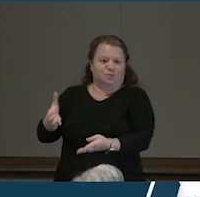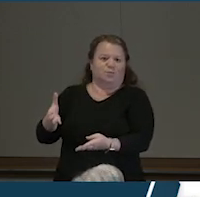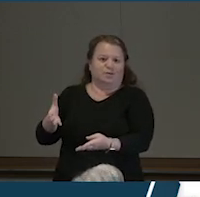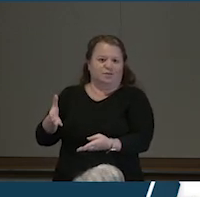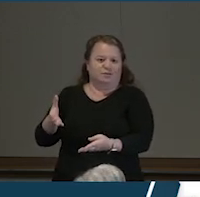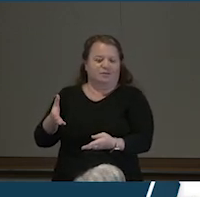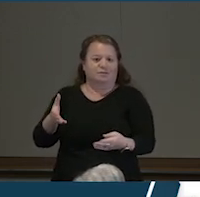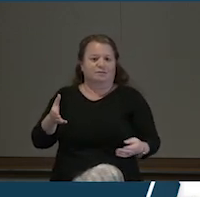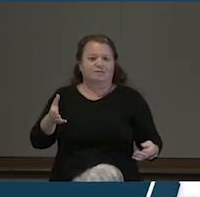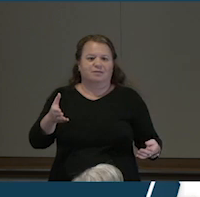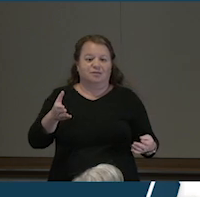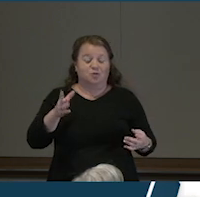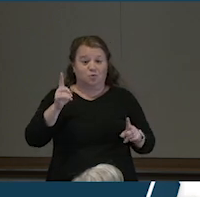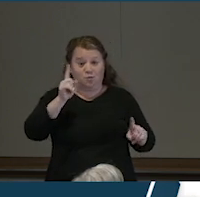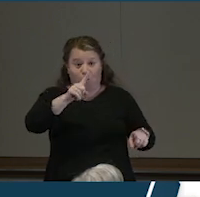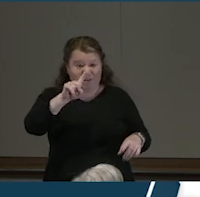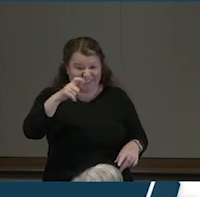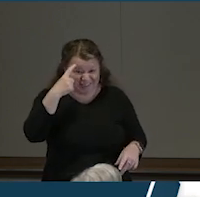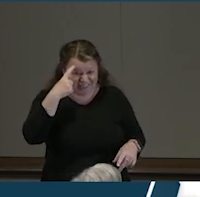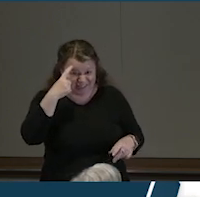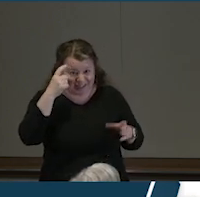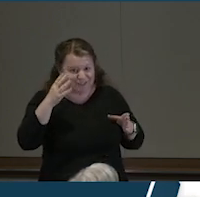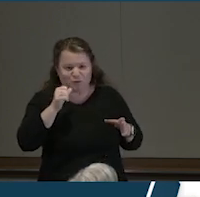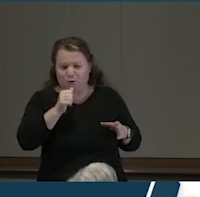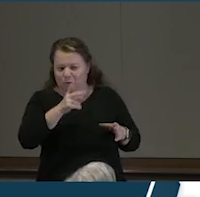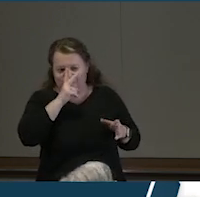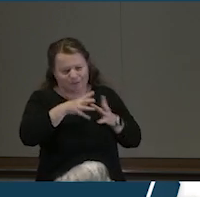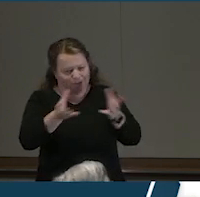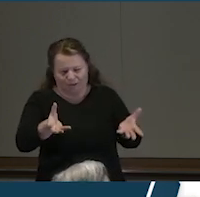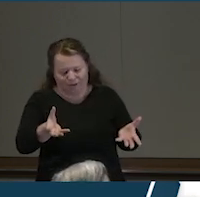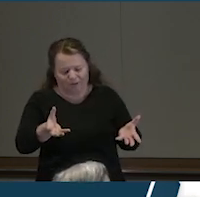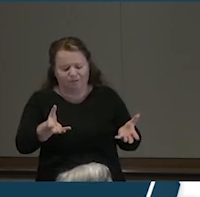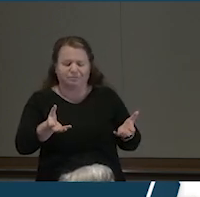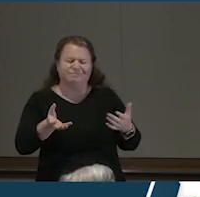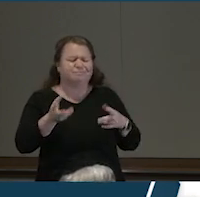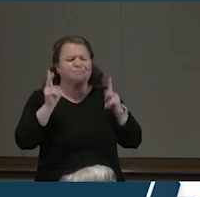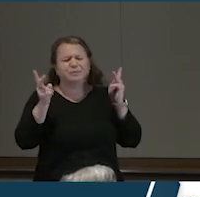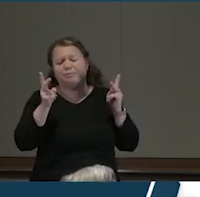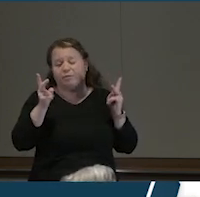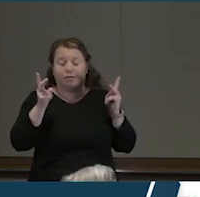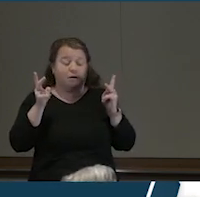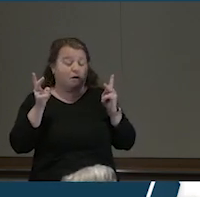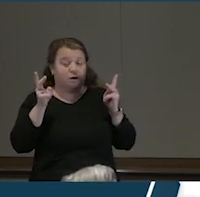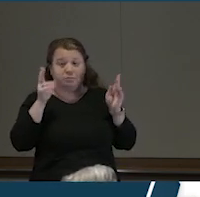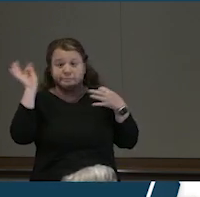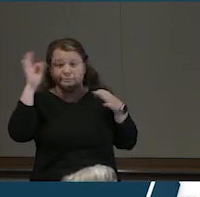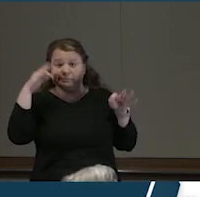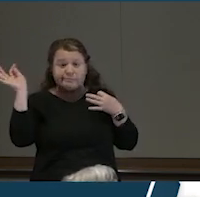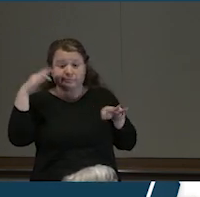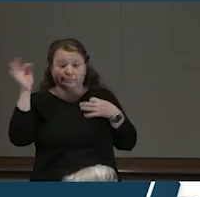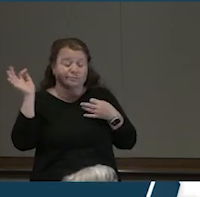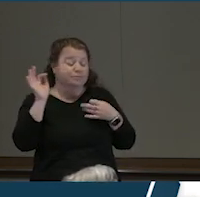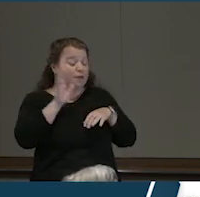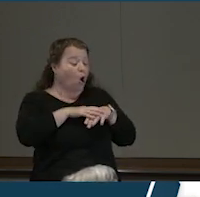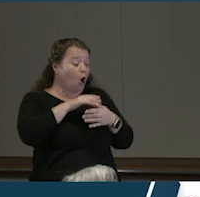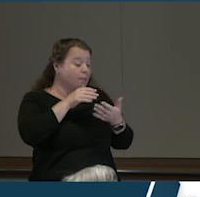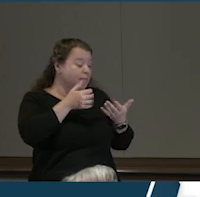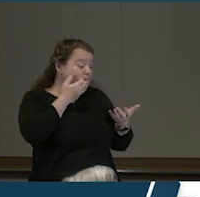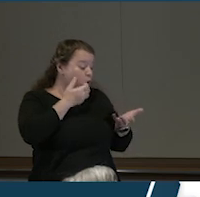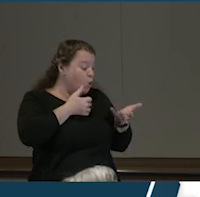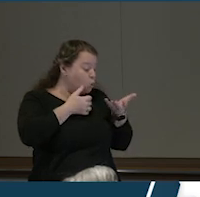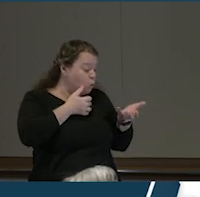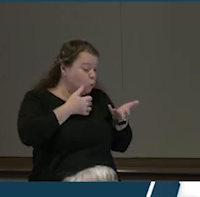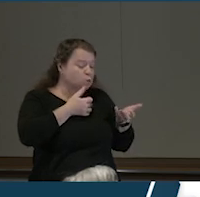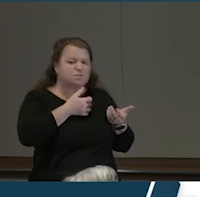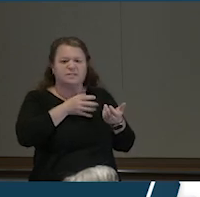When you go spend time in Tallahassee, you don't see that a whole lot. They're on their phones. They're talking to their aides who sit behind them, right?